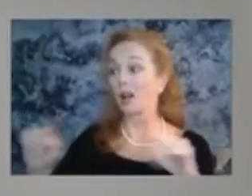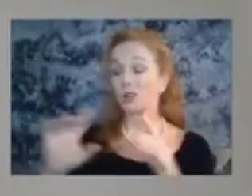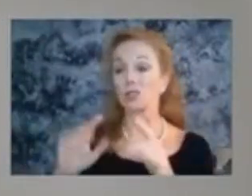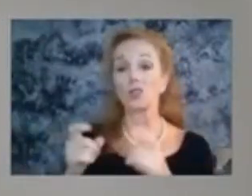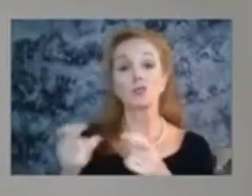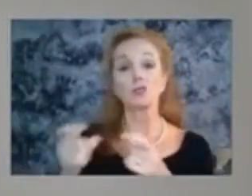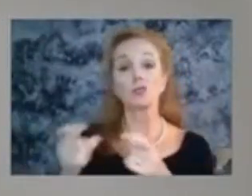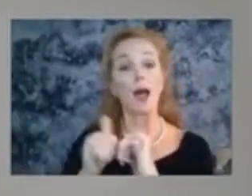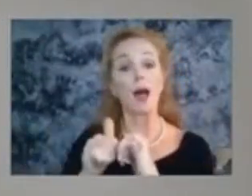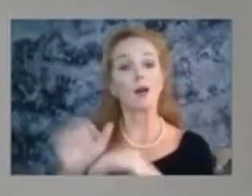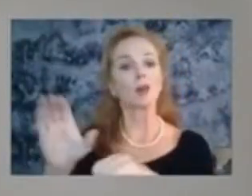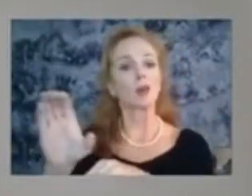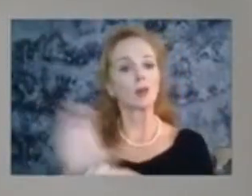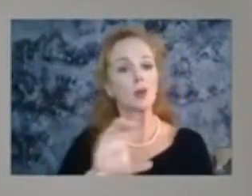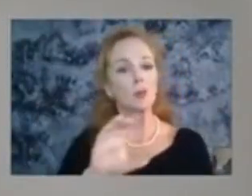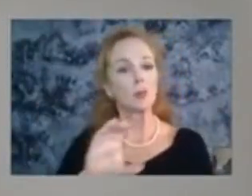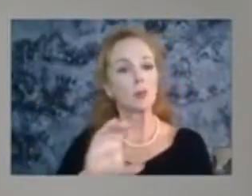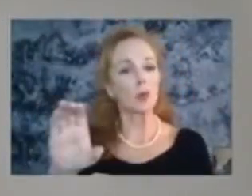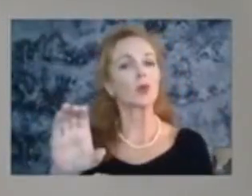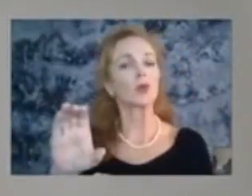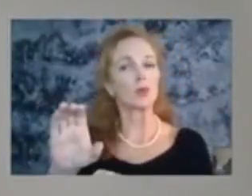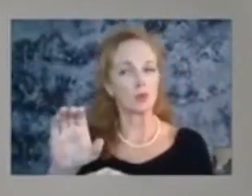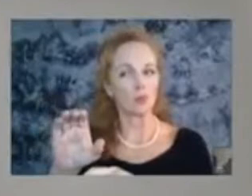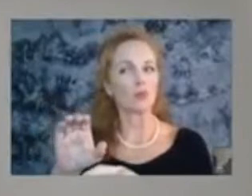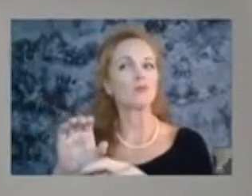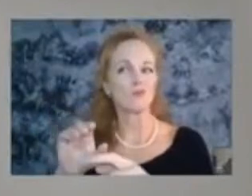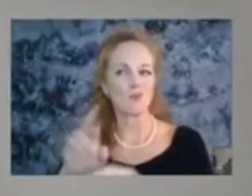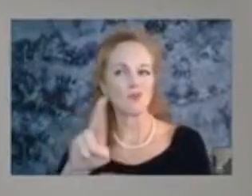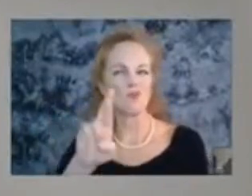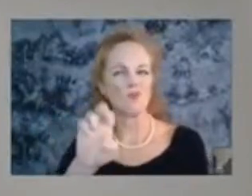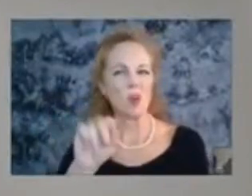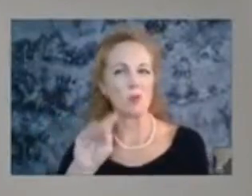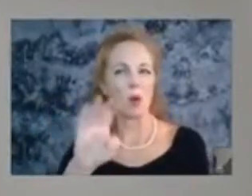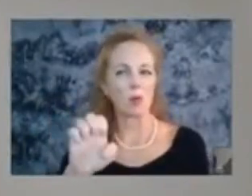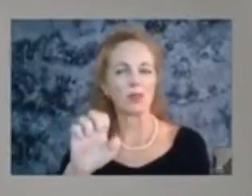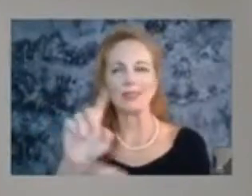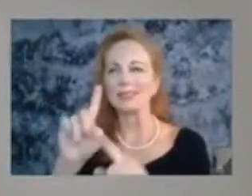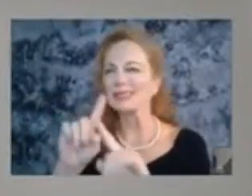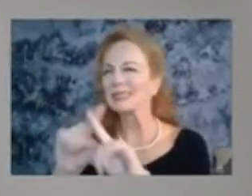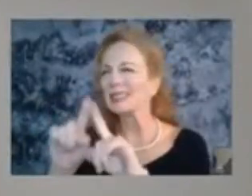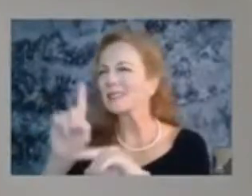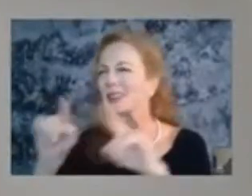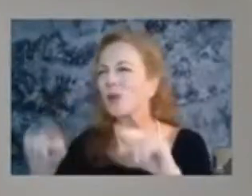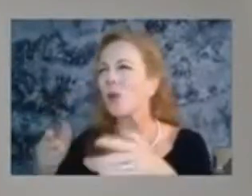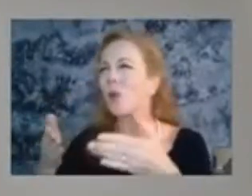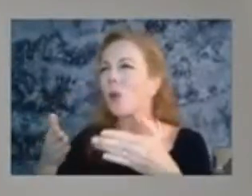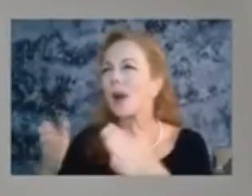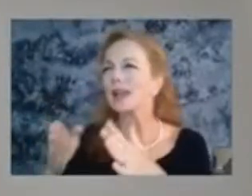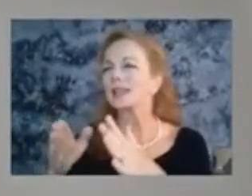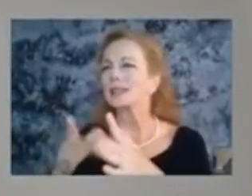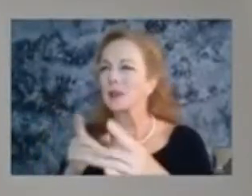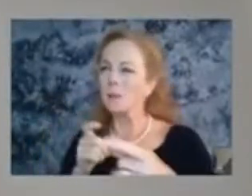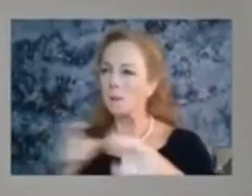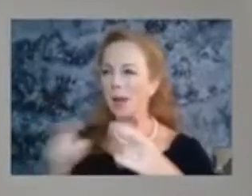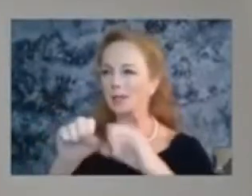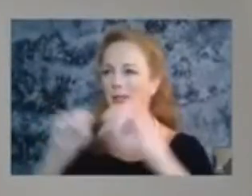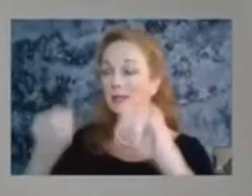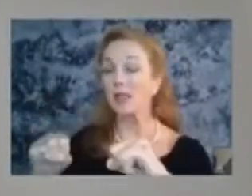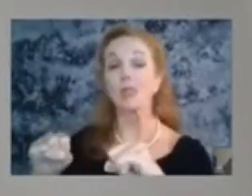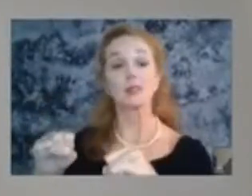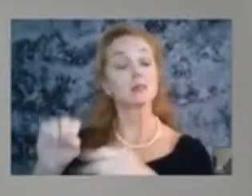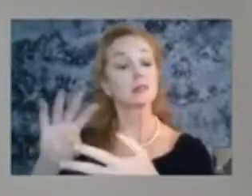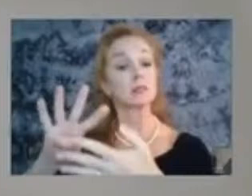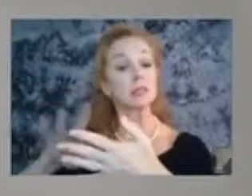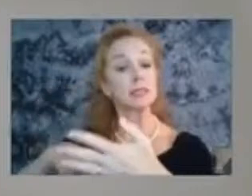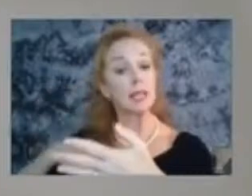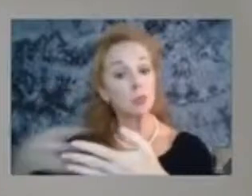access, and there are multiple ways of manipulating or managing the systems. There are schedules that